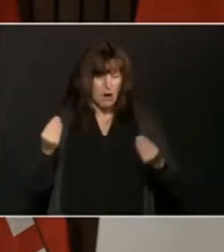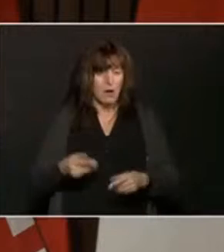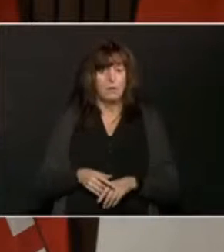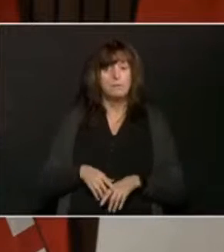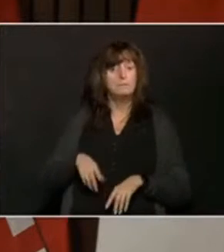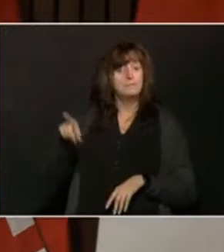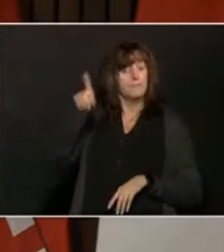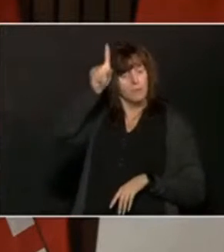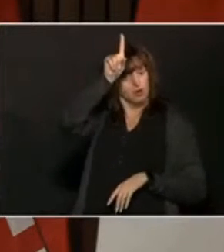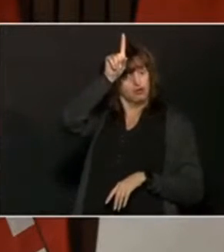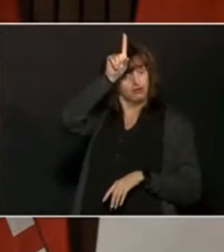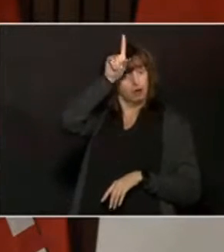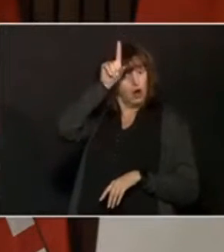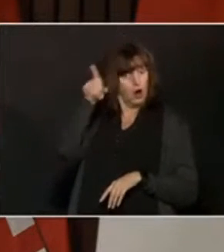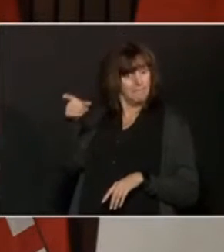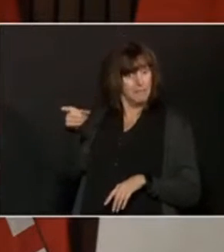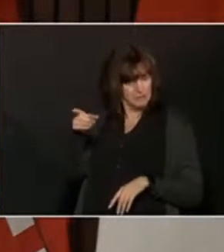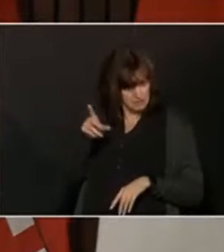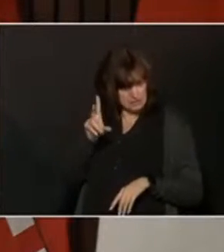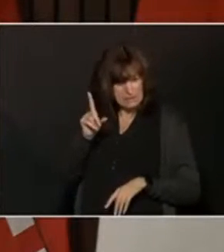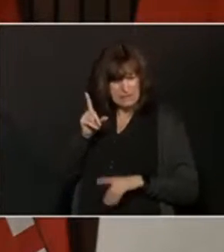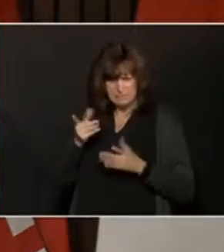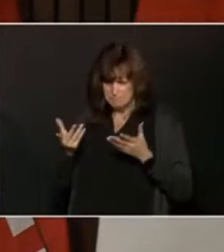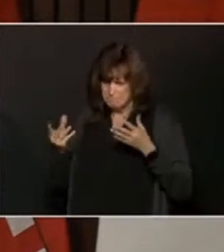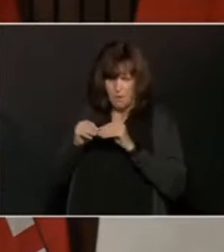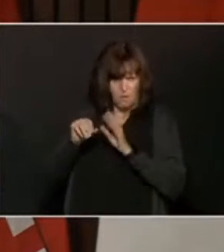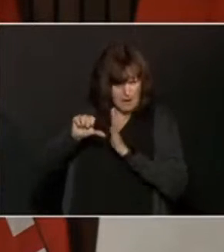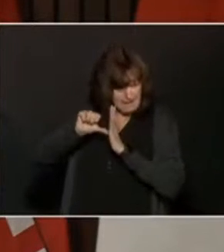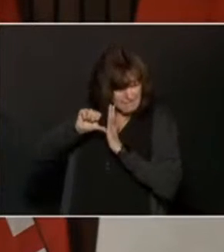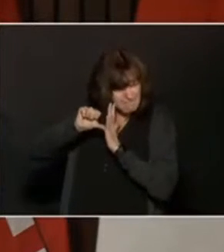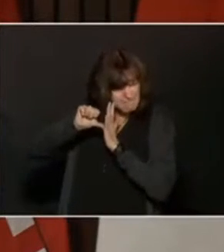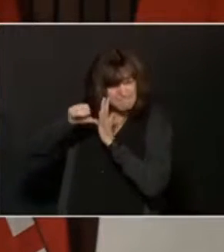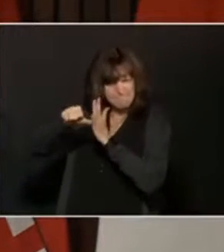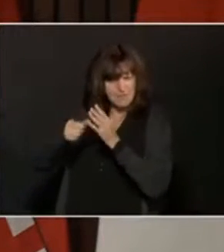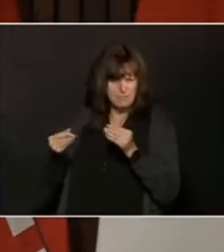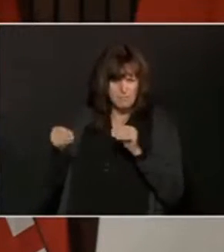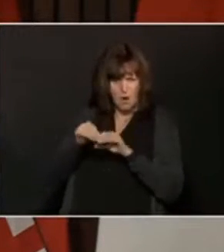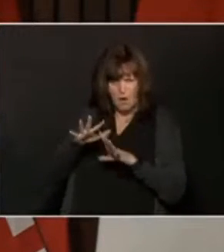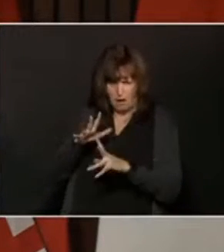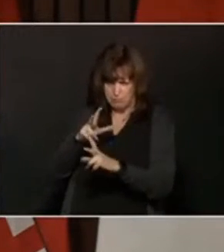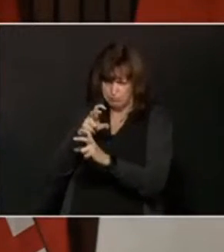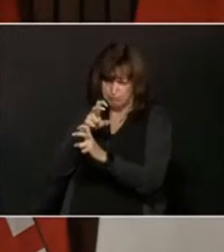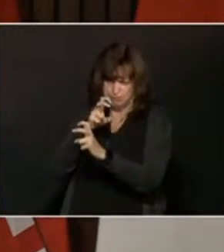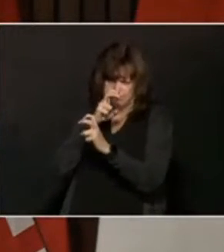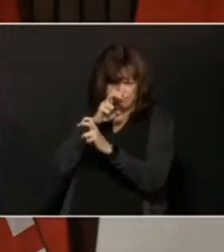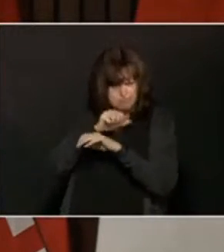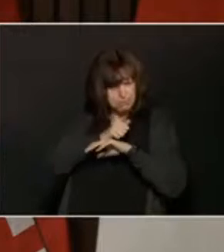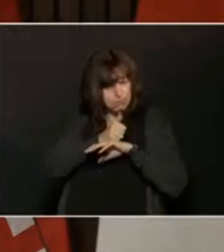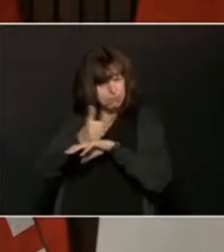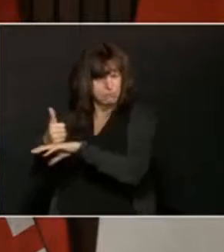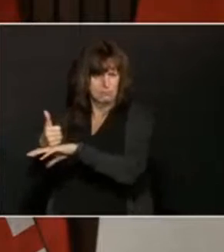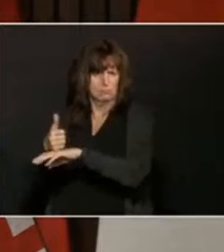kind of communicate even more strongly and put more measures in place to try to control that. Follow up?